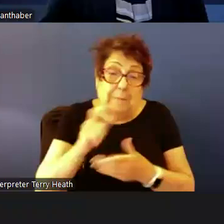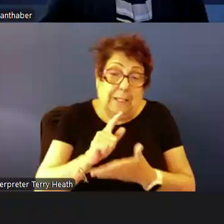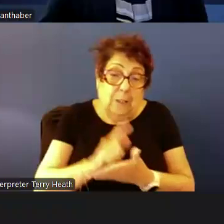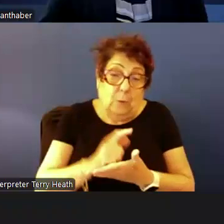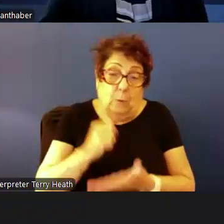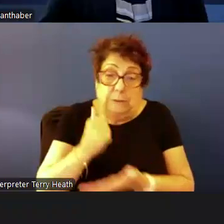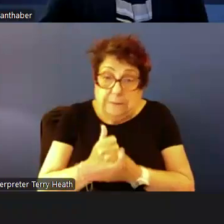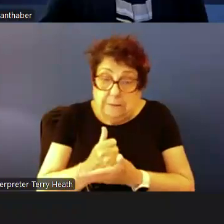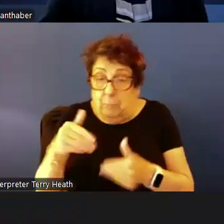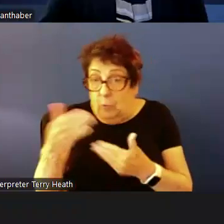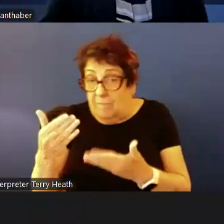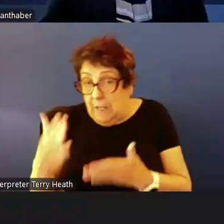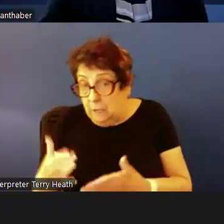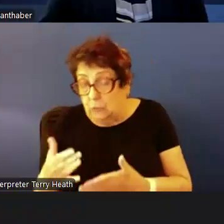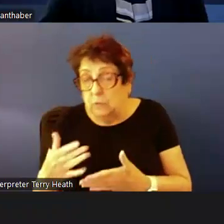issues are